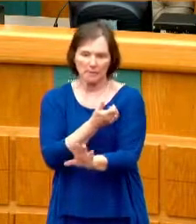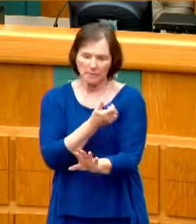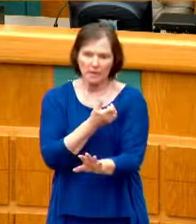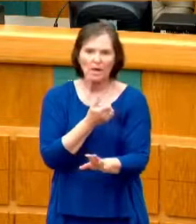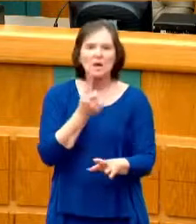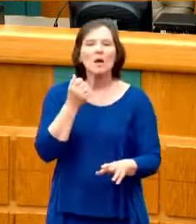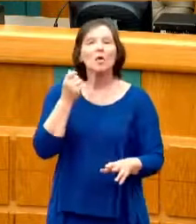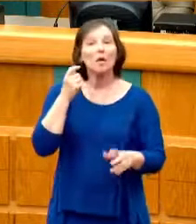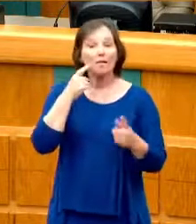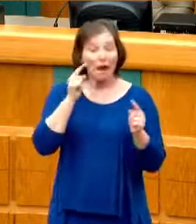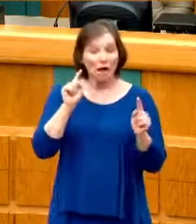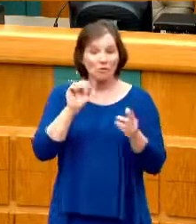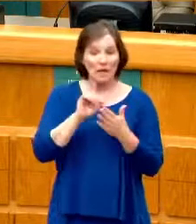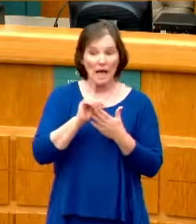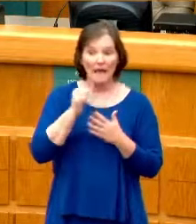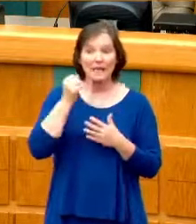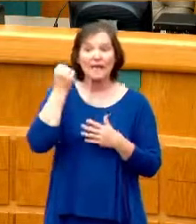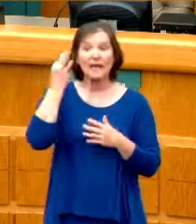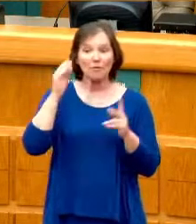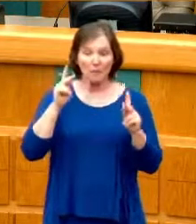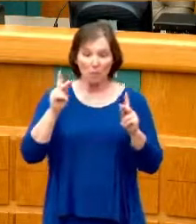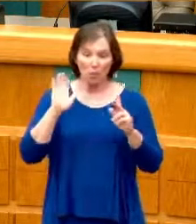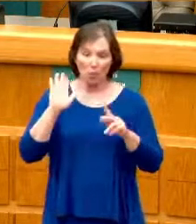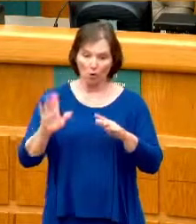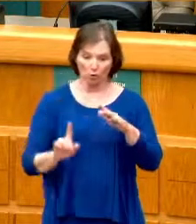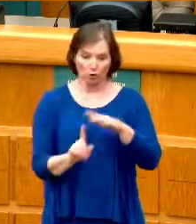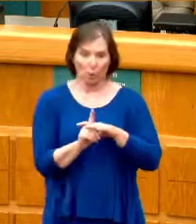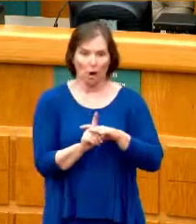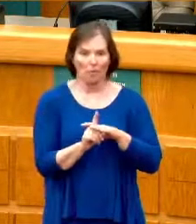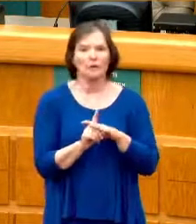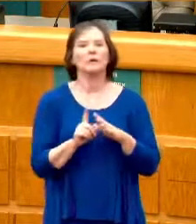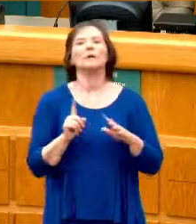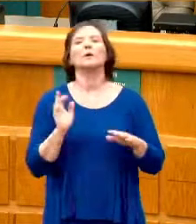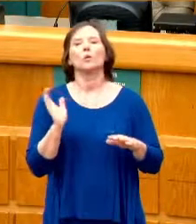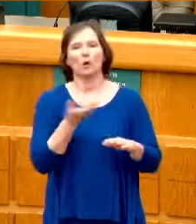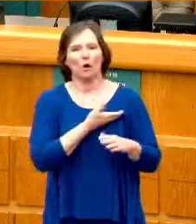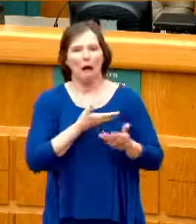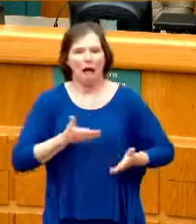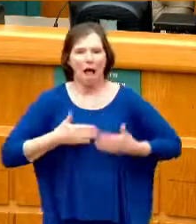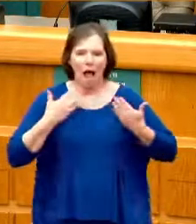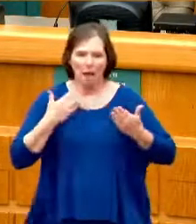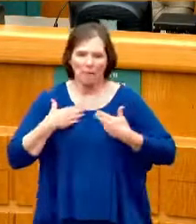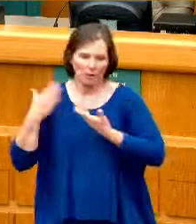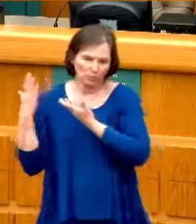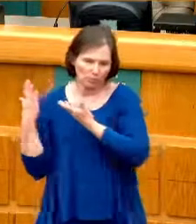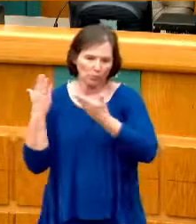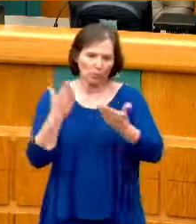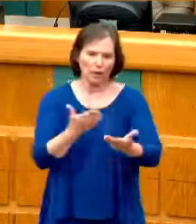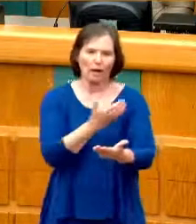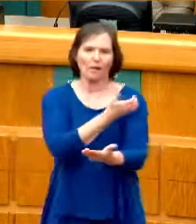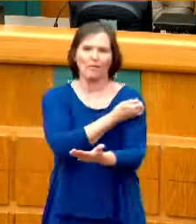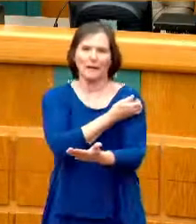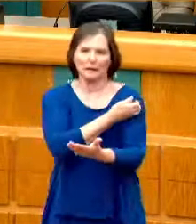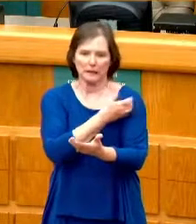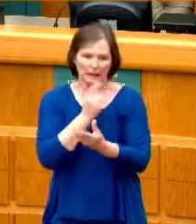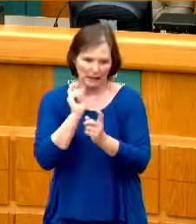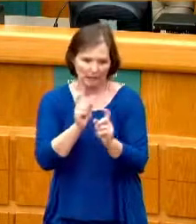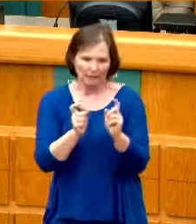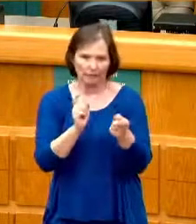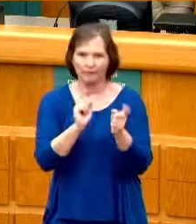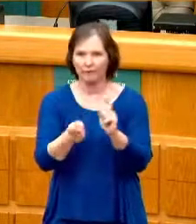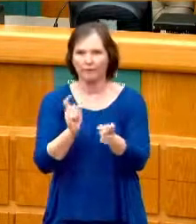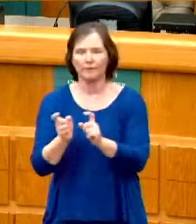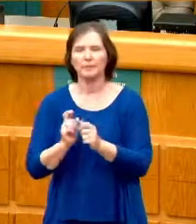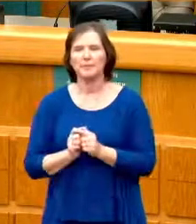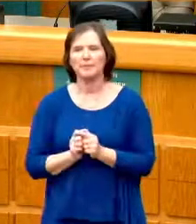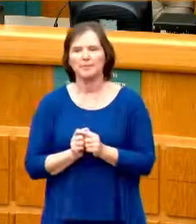have, on the island, Port Aransas, in Driscoll, and outside in Robstown. We